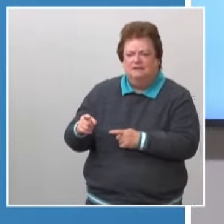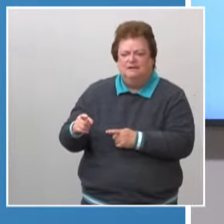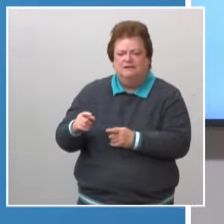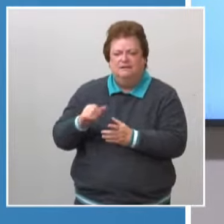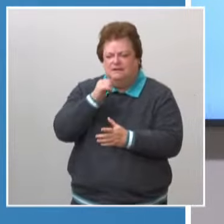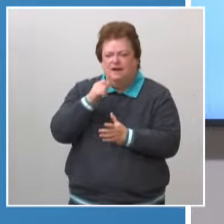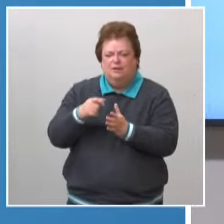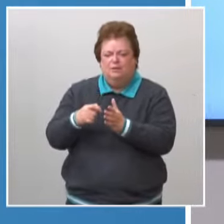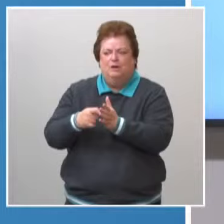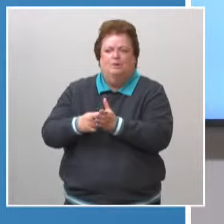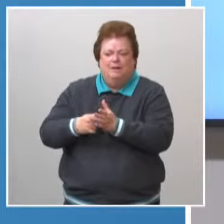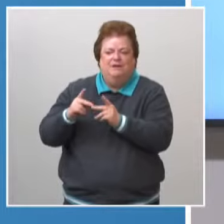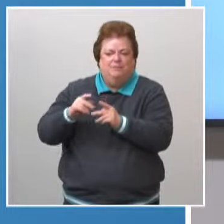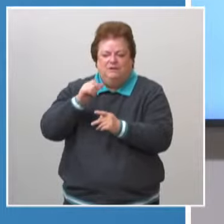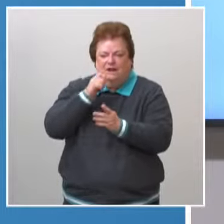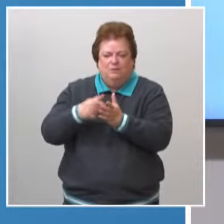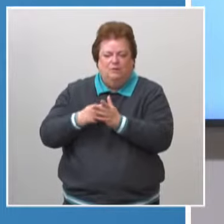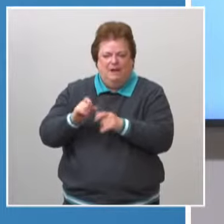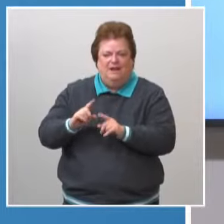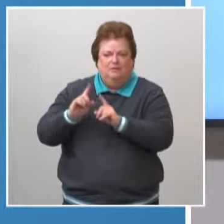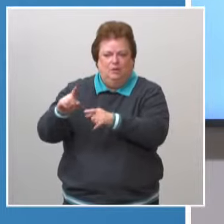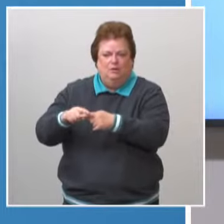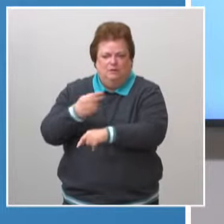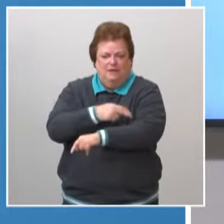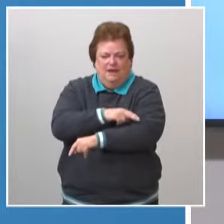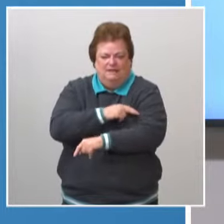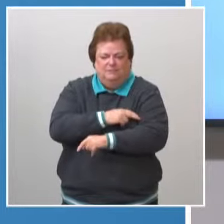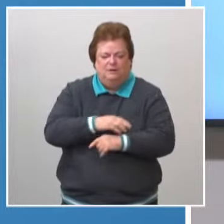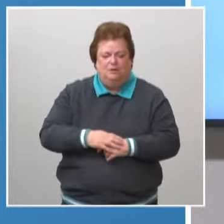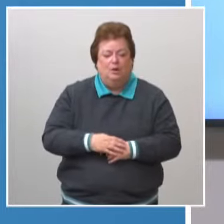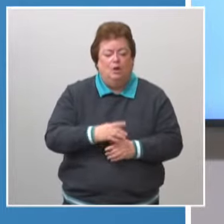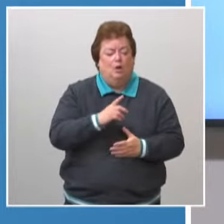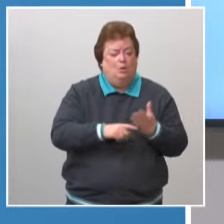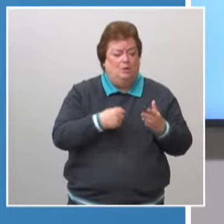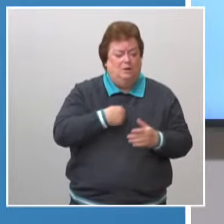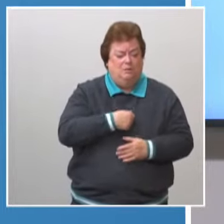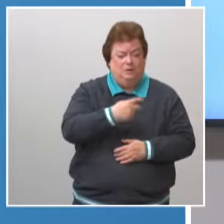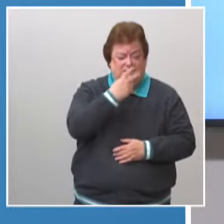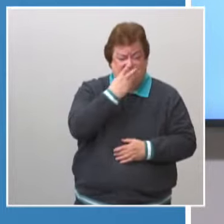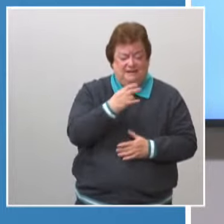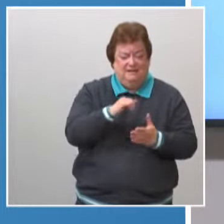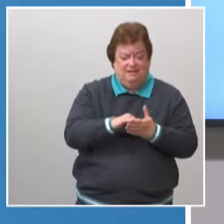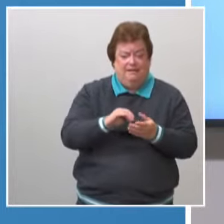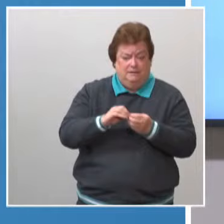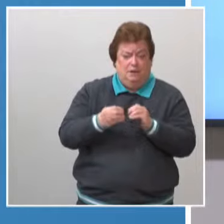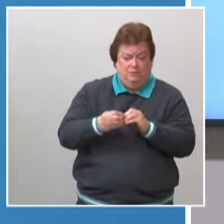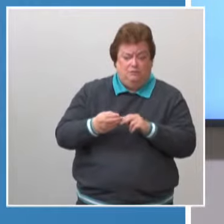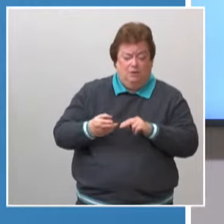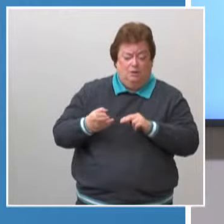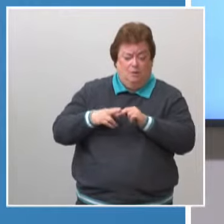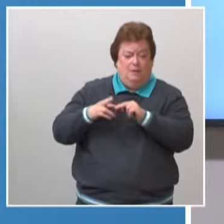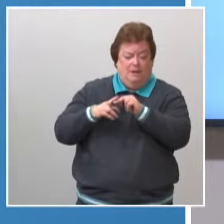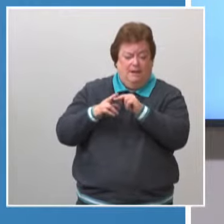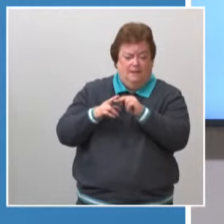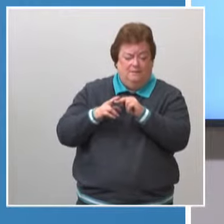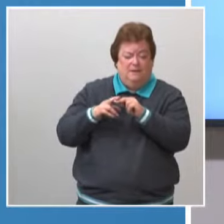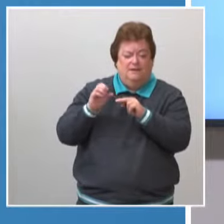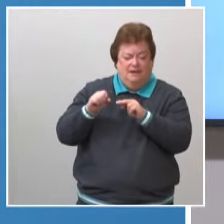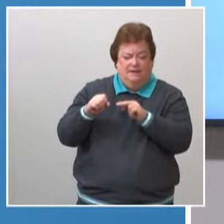requiring hospitalization. What we're seeing is that our number has gone up, and we're